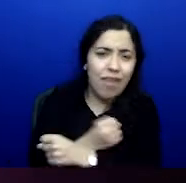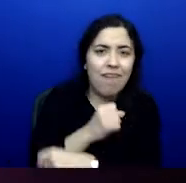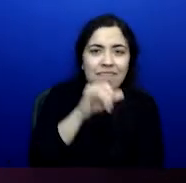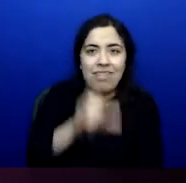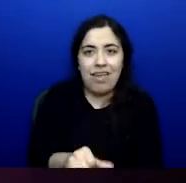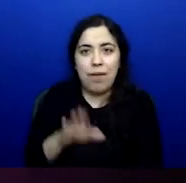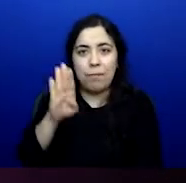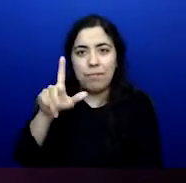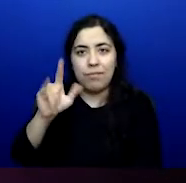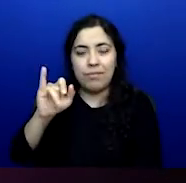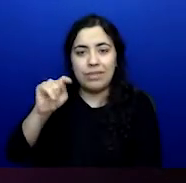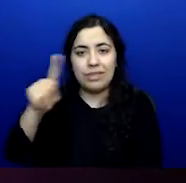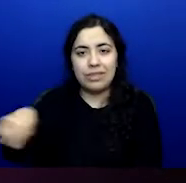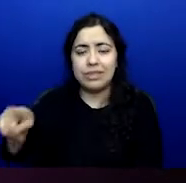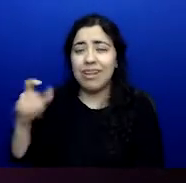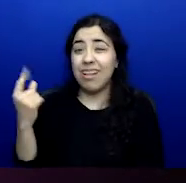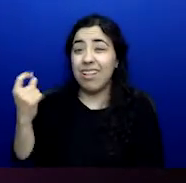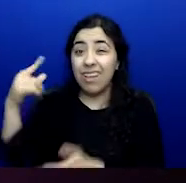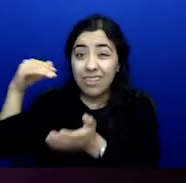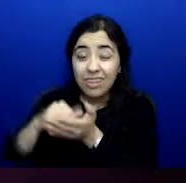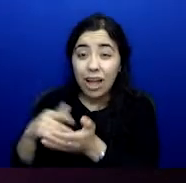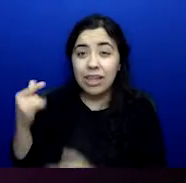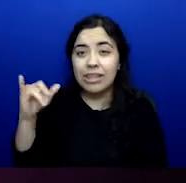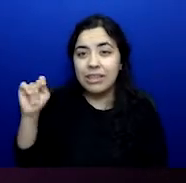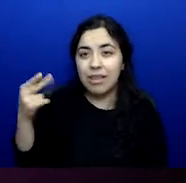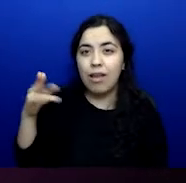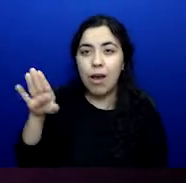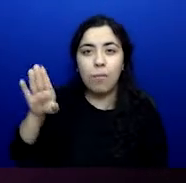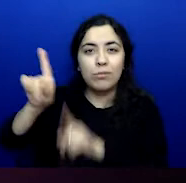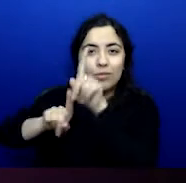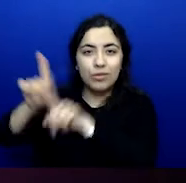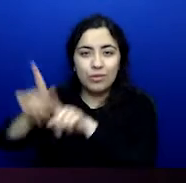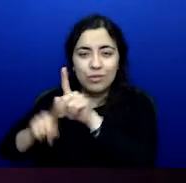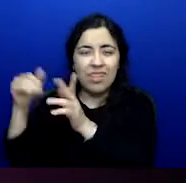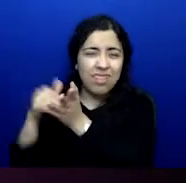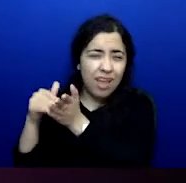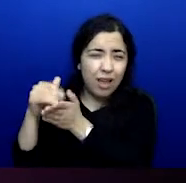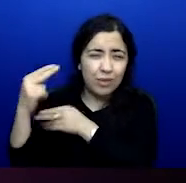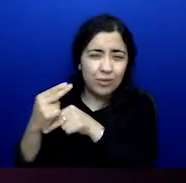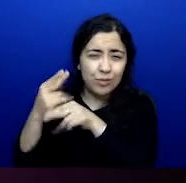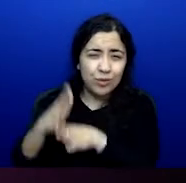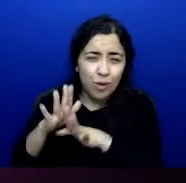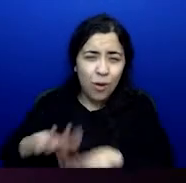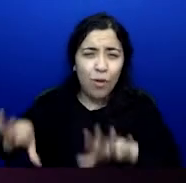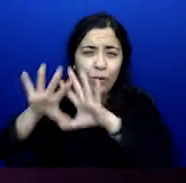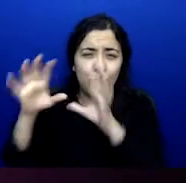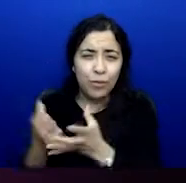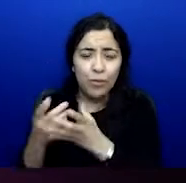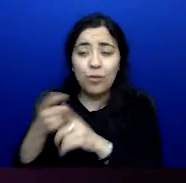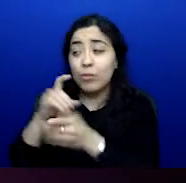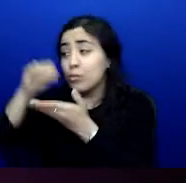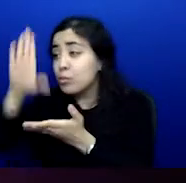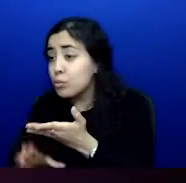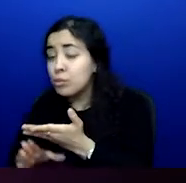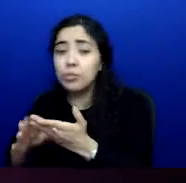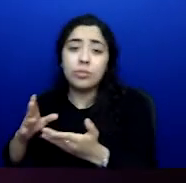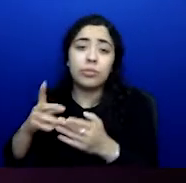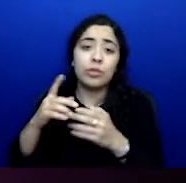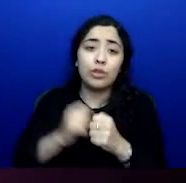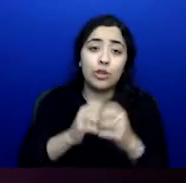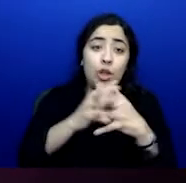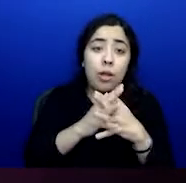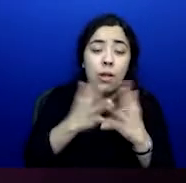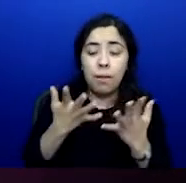reached 11,000 GitHub stars and thousands of users all around the world, from students to